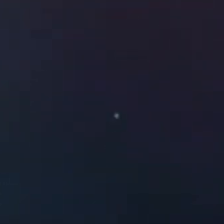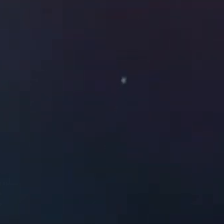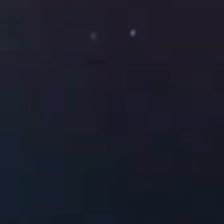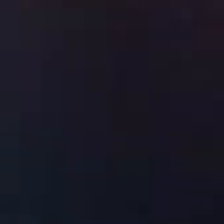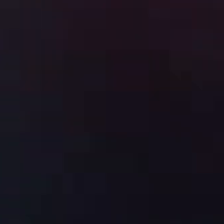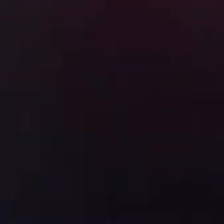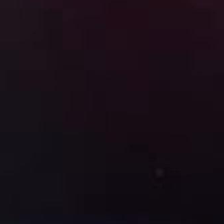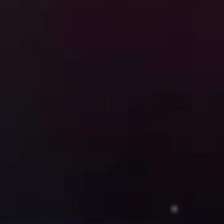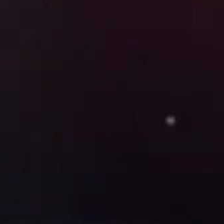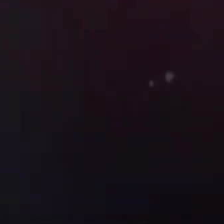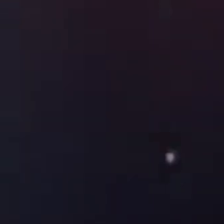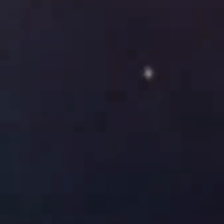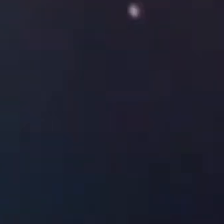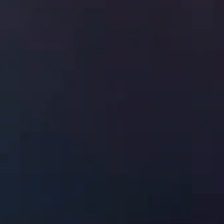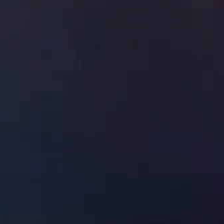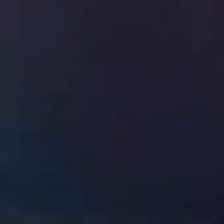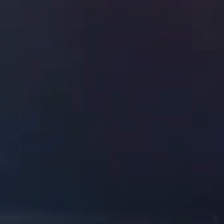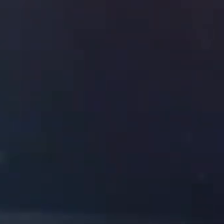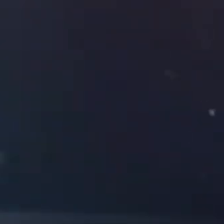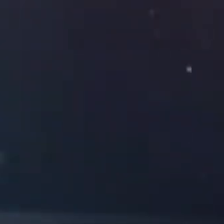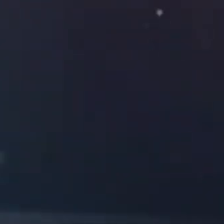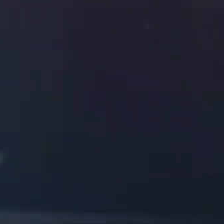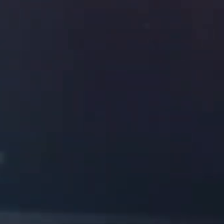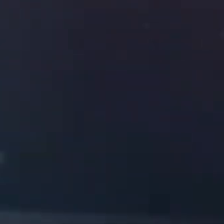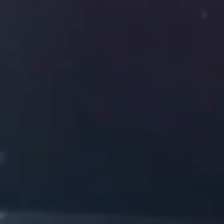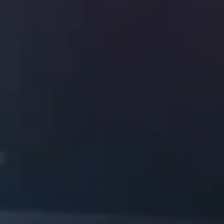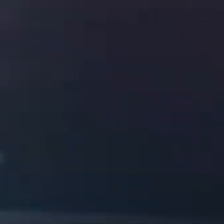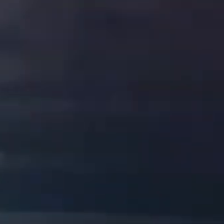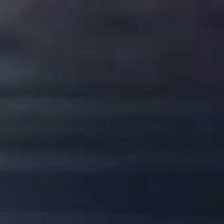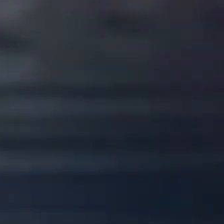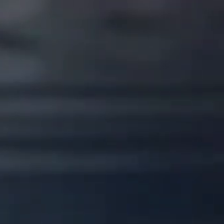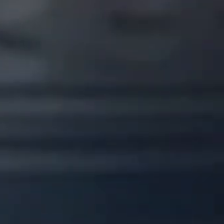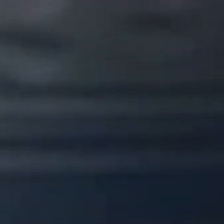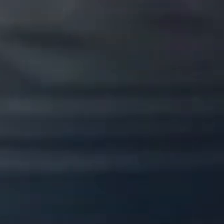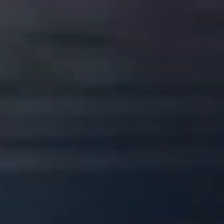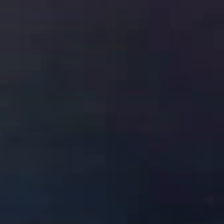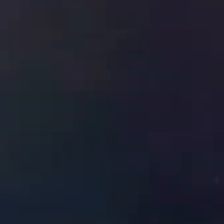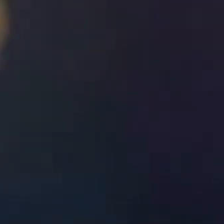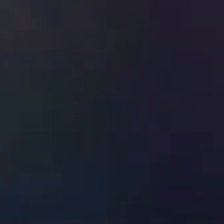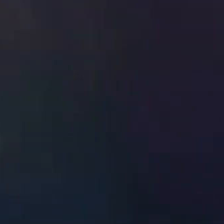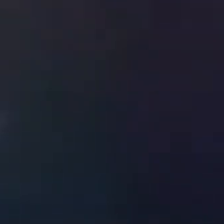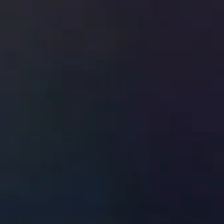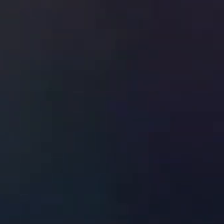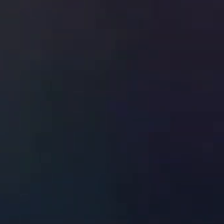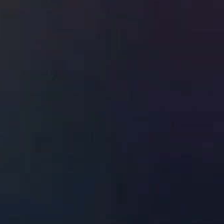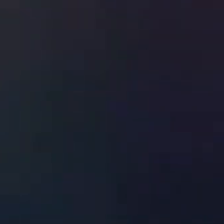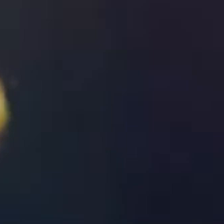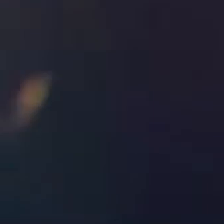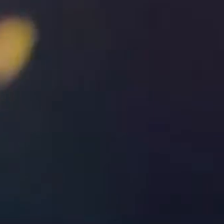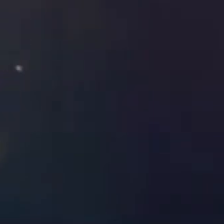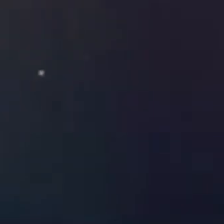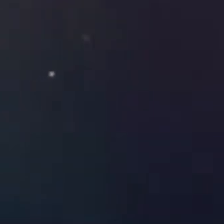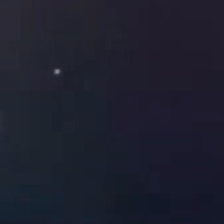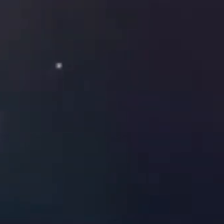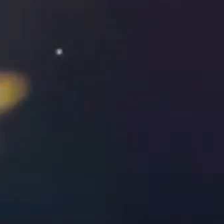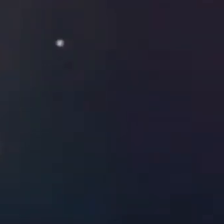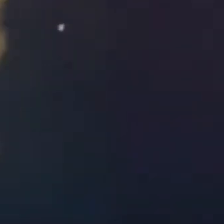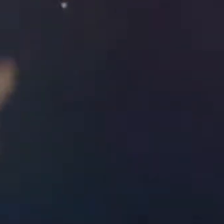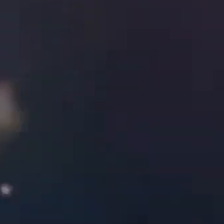Taken from the dirt, created from the earth, gone to the